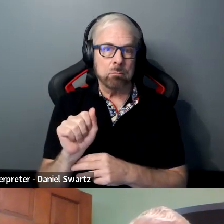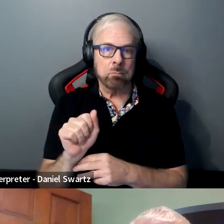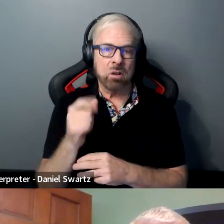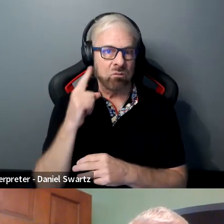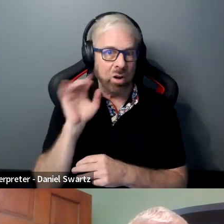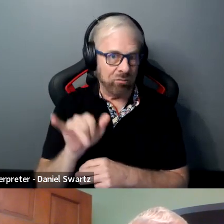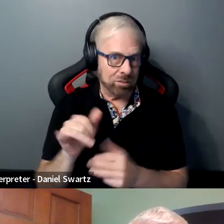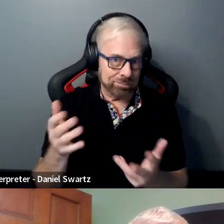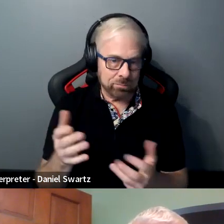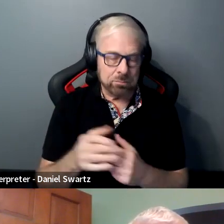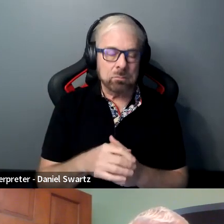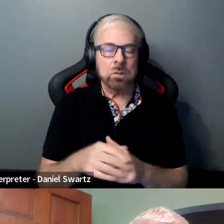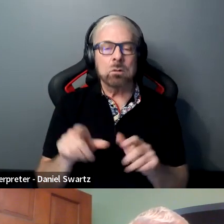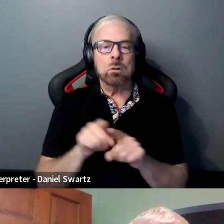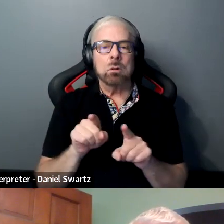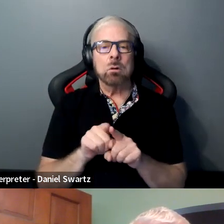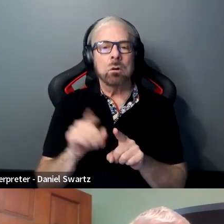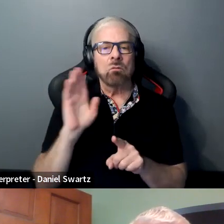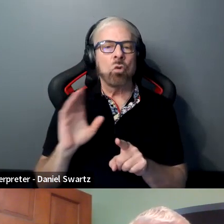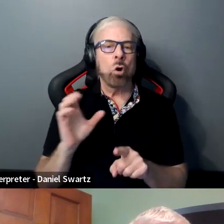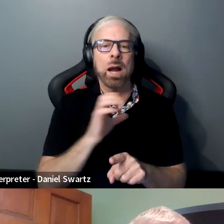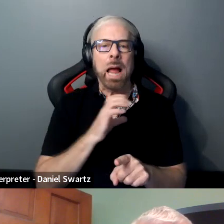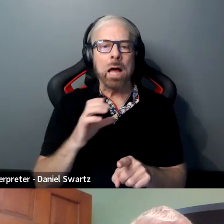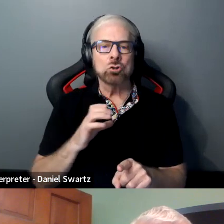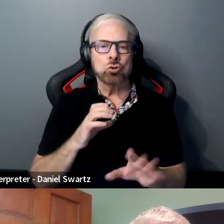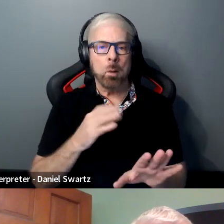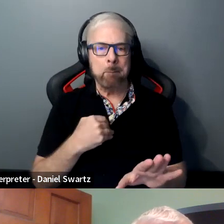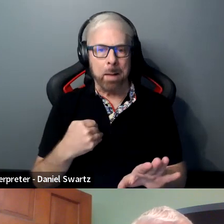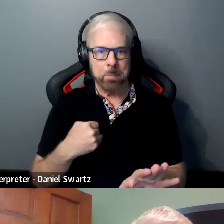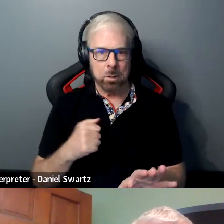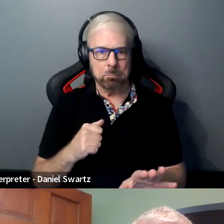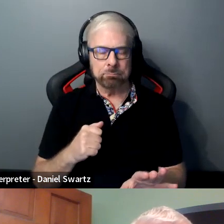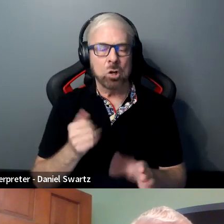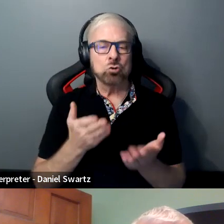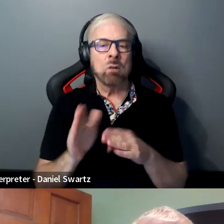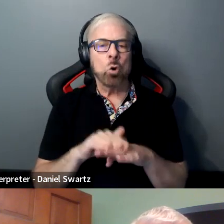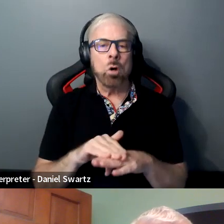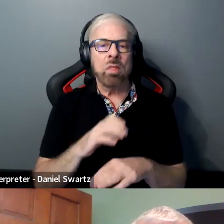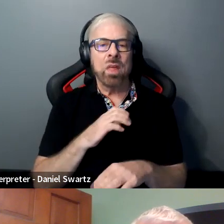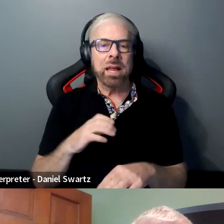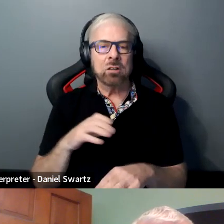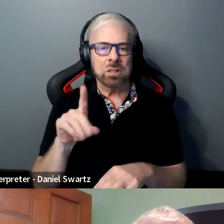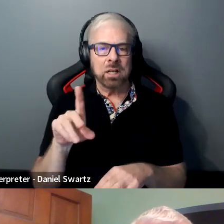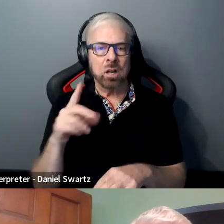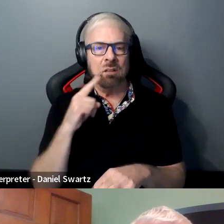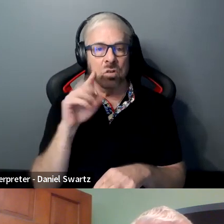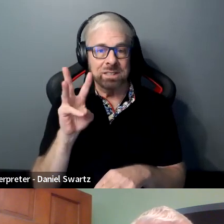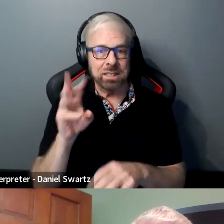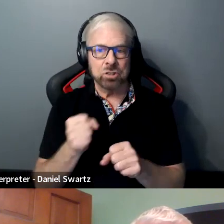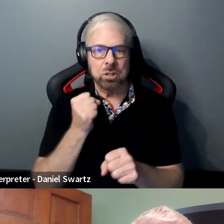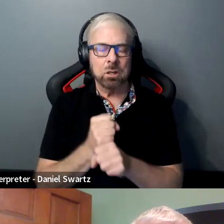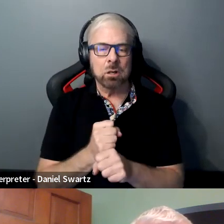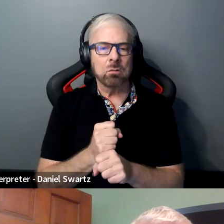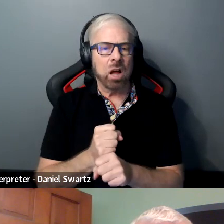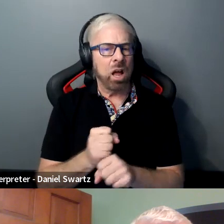forever. Also a former council member, served on the council for 6 years and have great